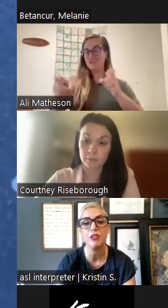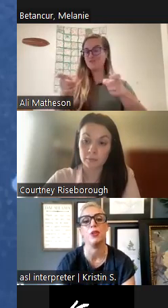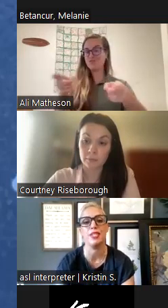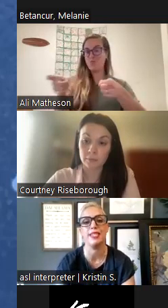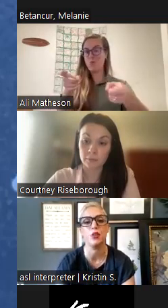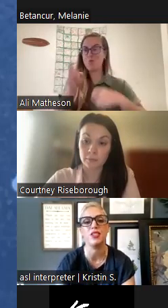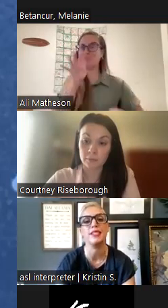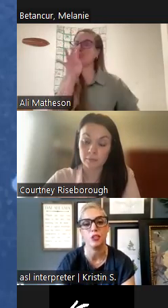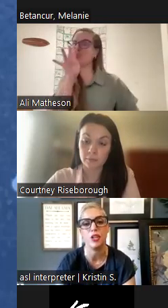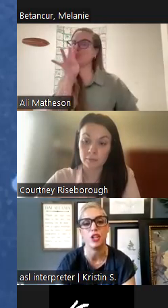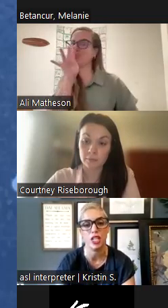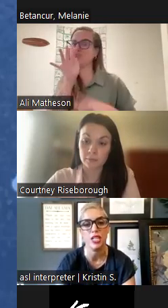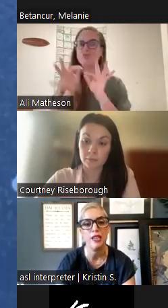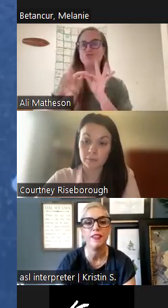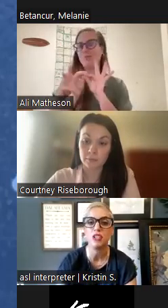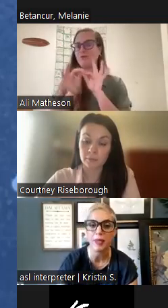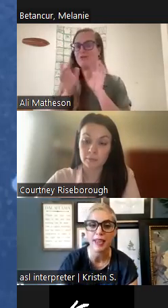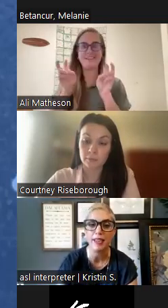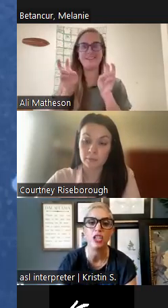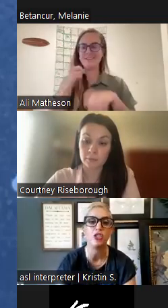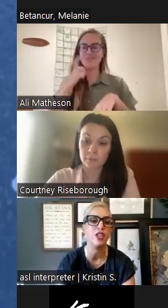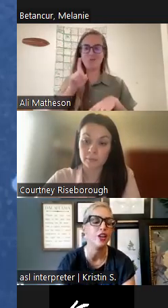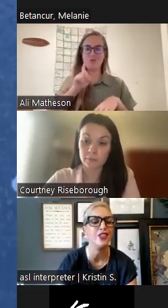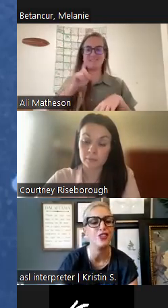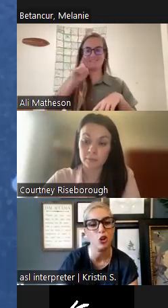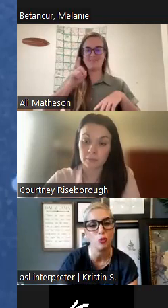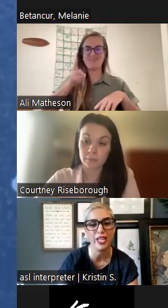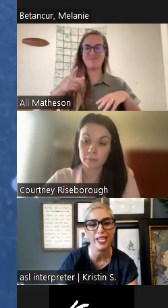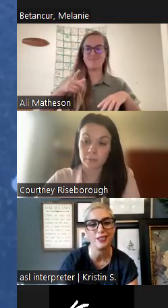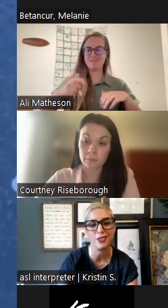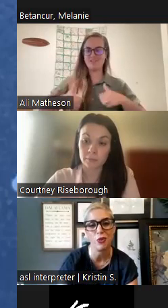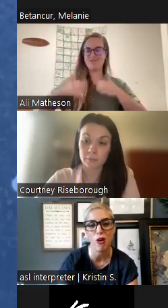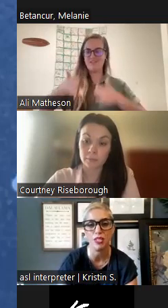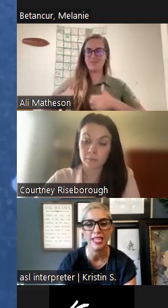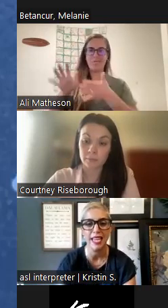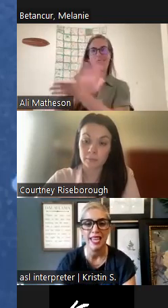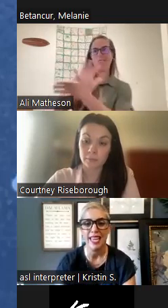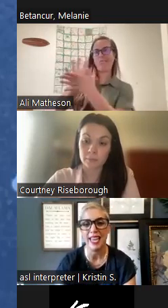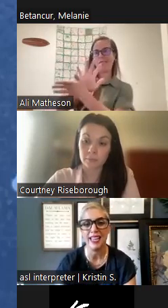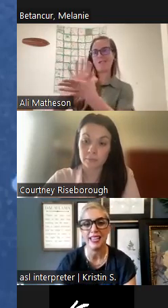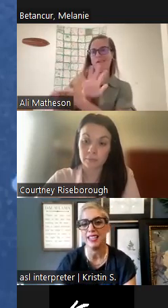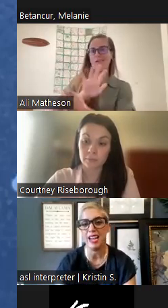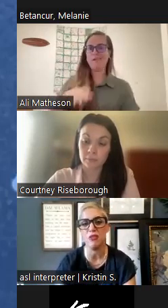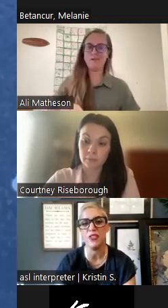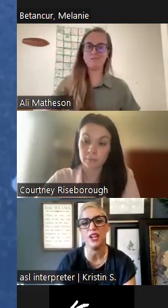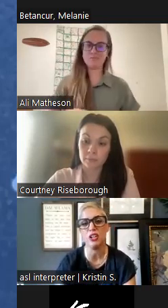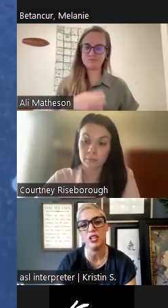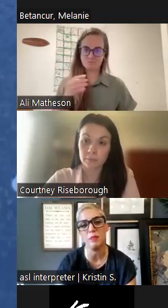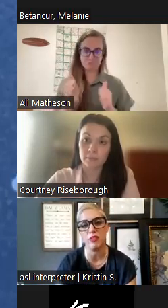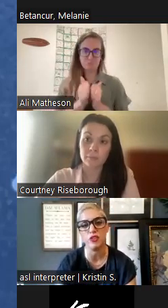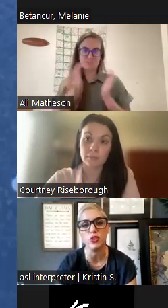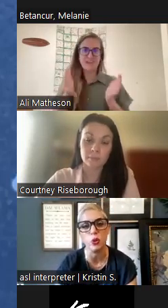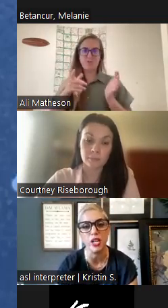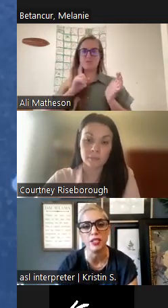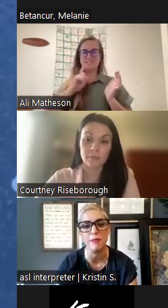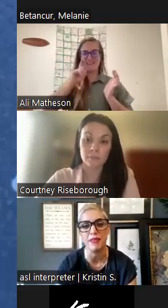the hearing person takes over the situation? They're speaking English, they're interpreting, so-called, and now they're going to